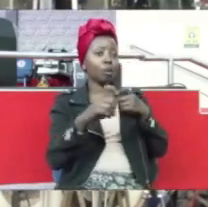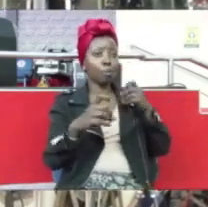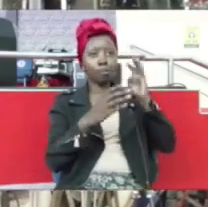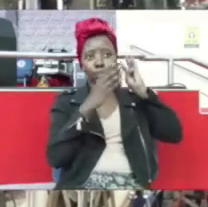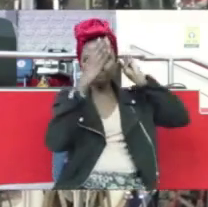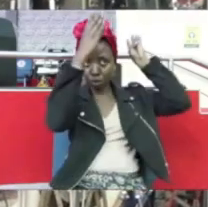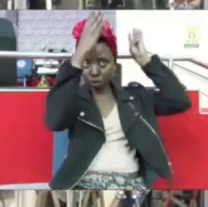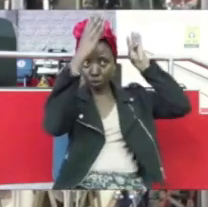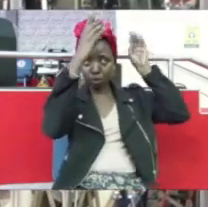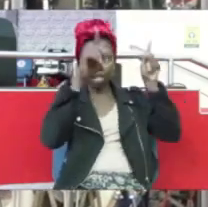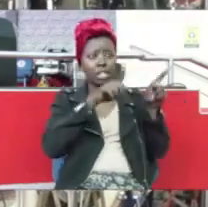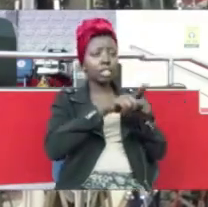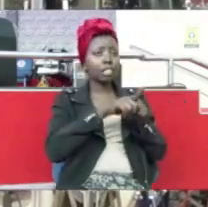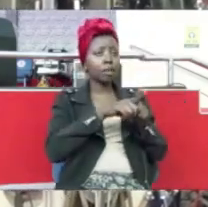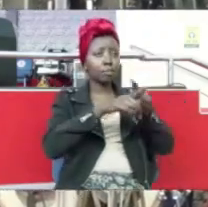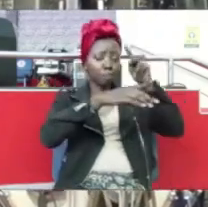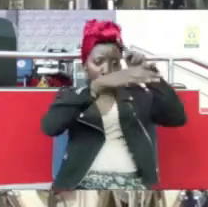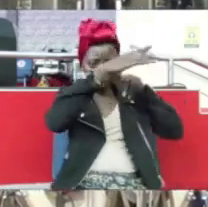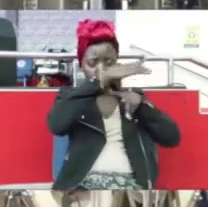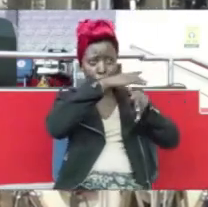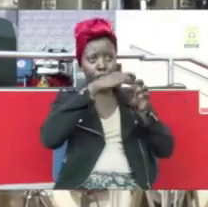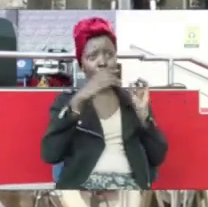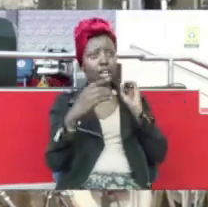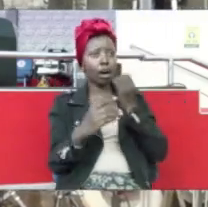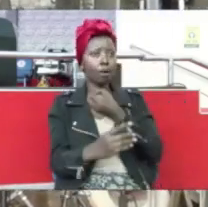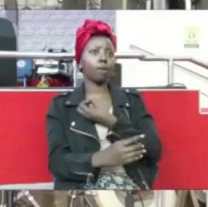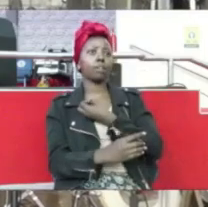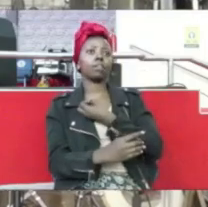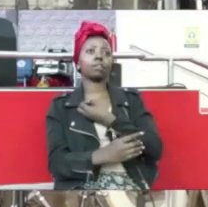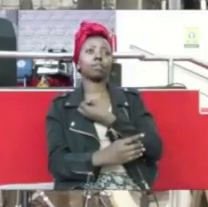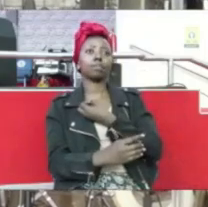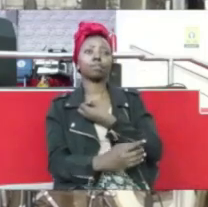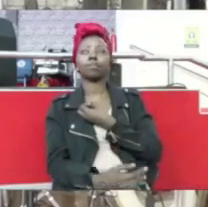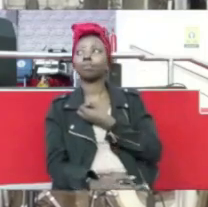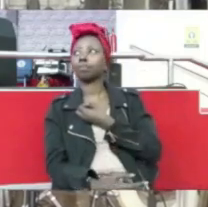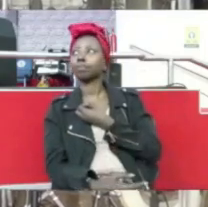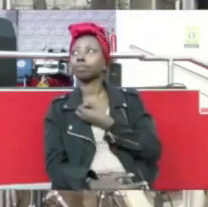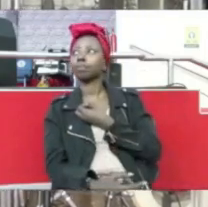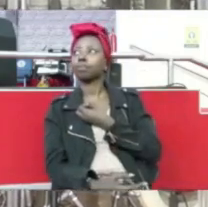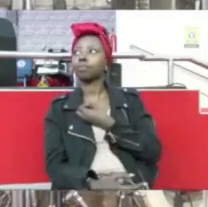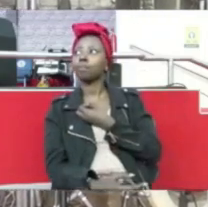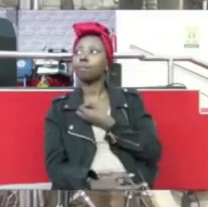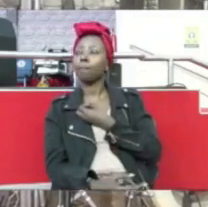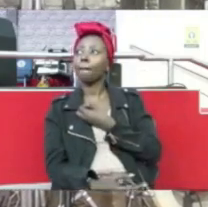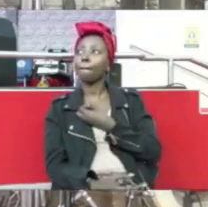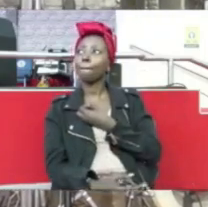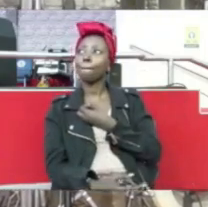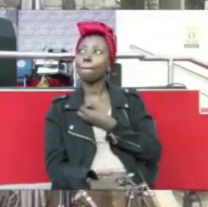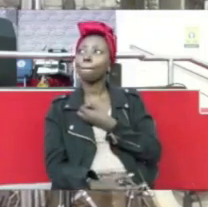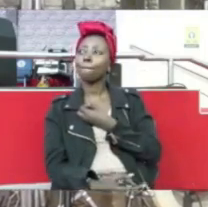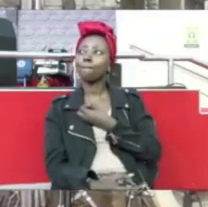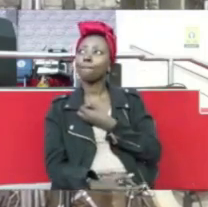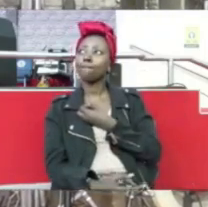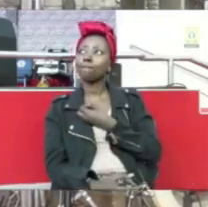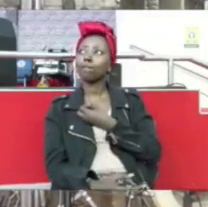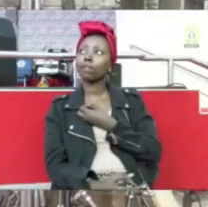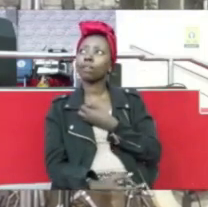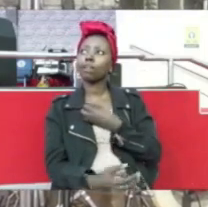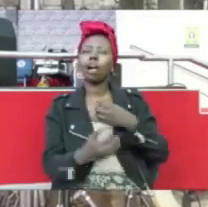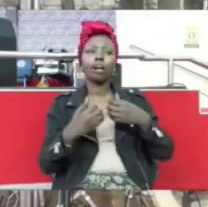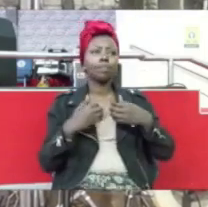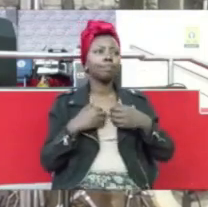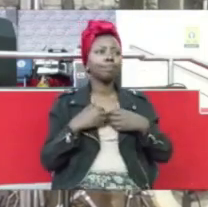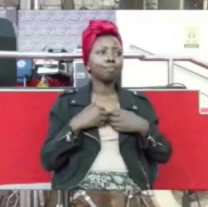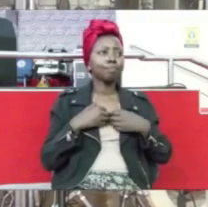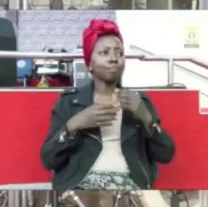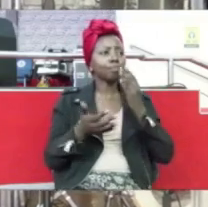unaweza chukua zawadi ukapelekee kuhani na umwambie, baba, nataka ukanibariki. There are certain things